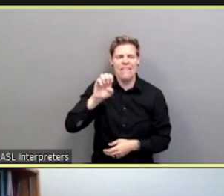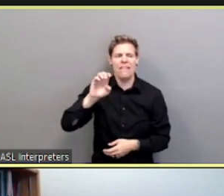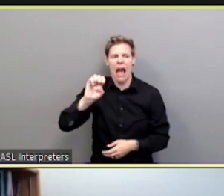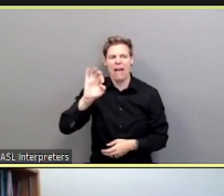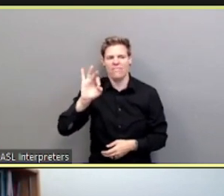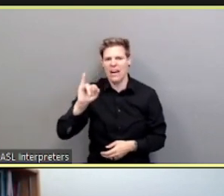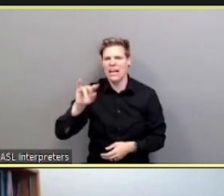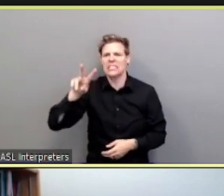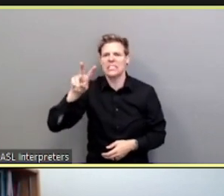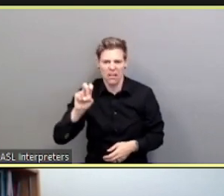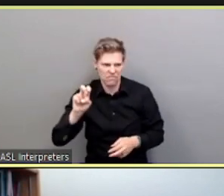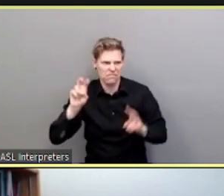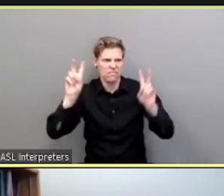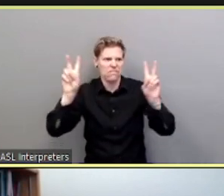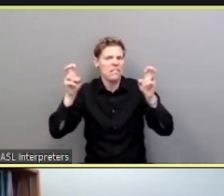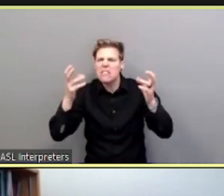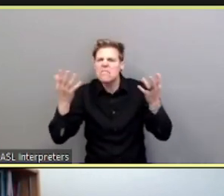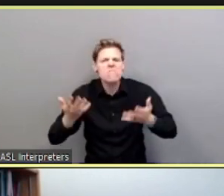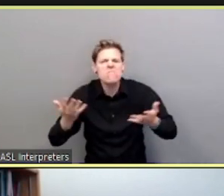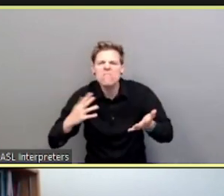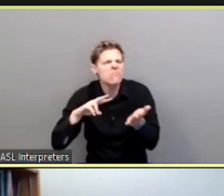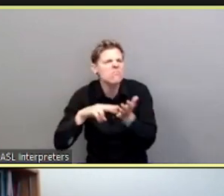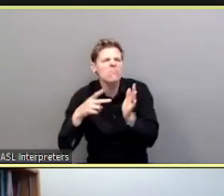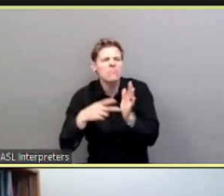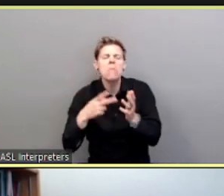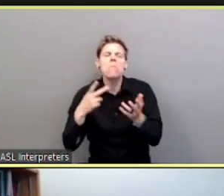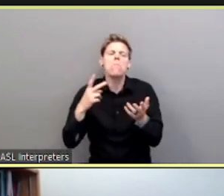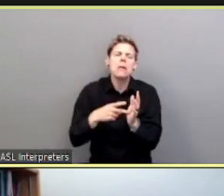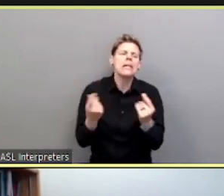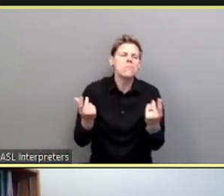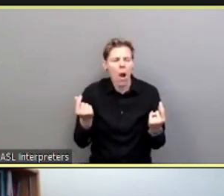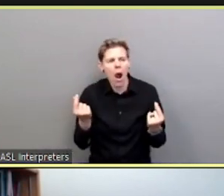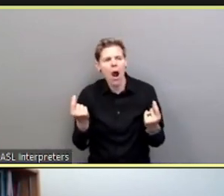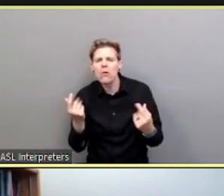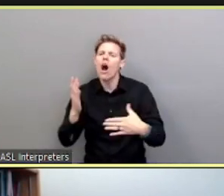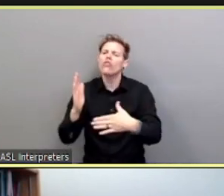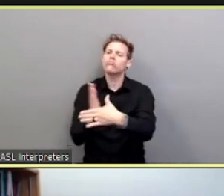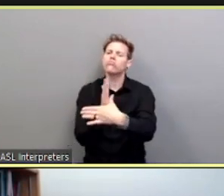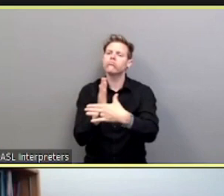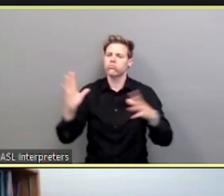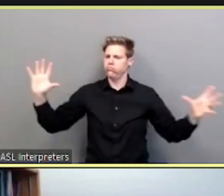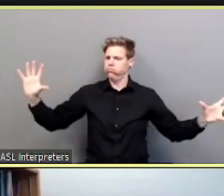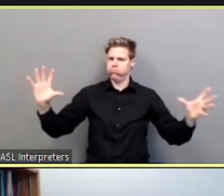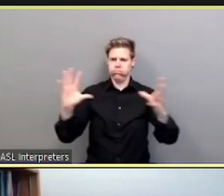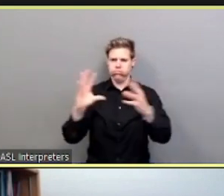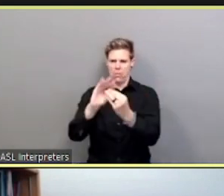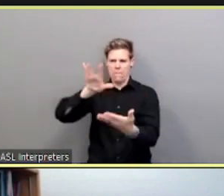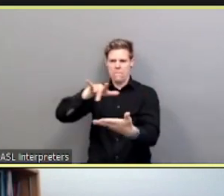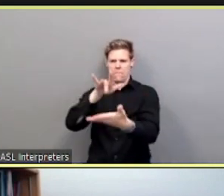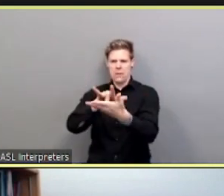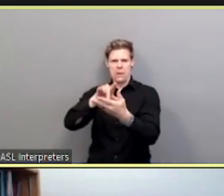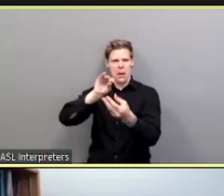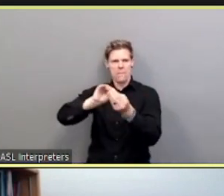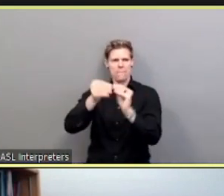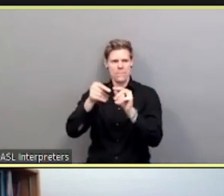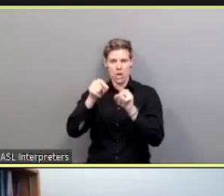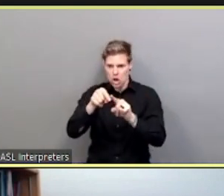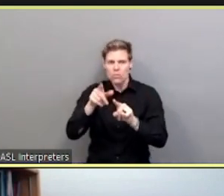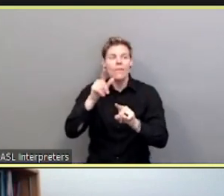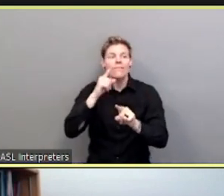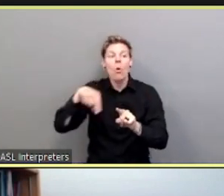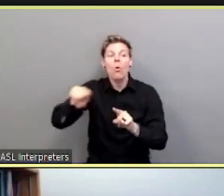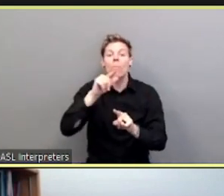number, or the average number of secondary infections that result from one